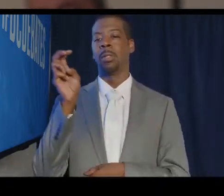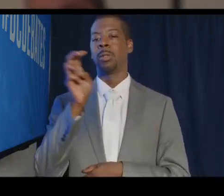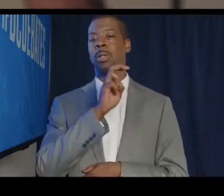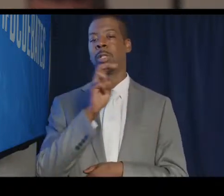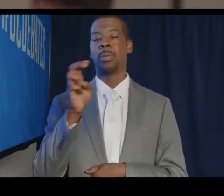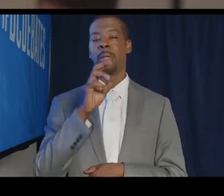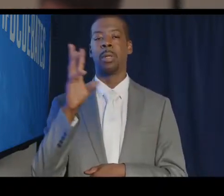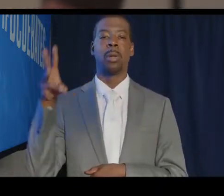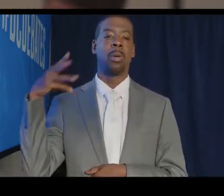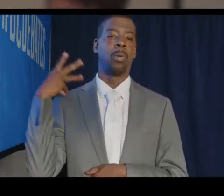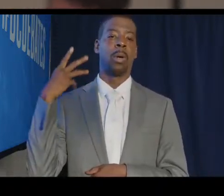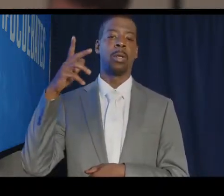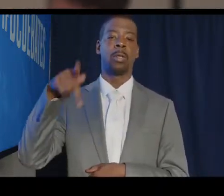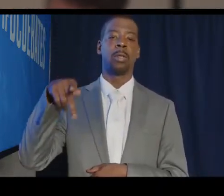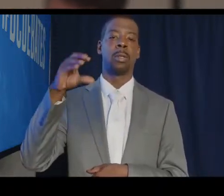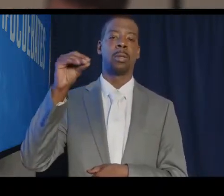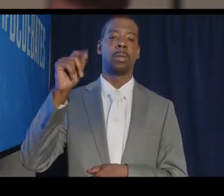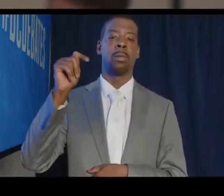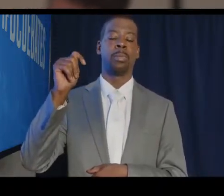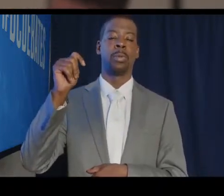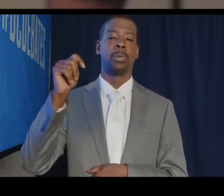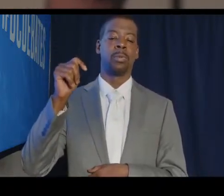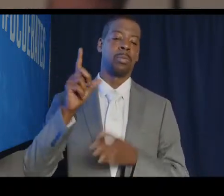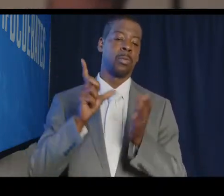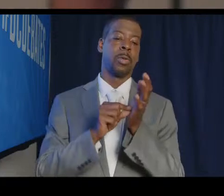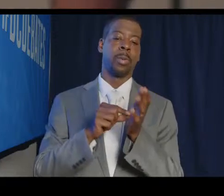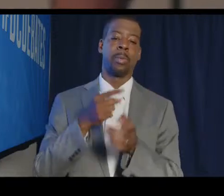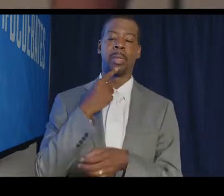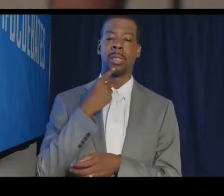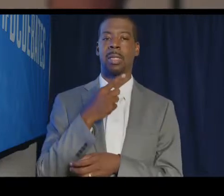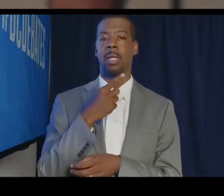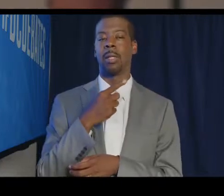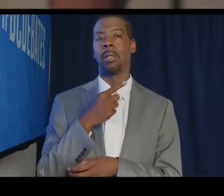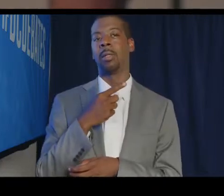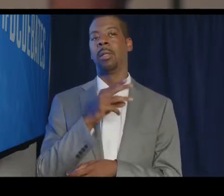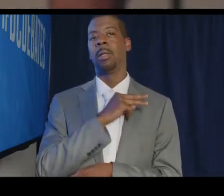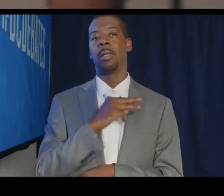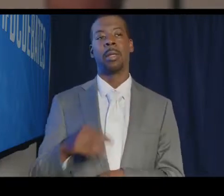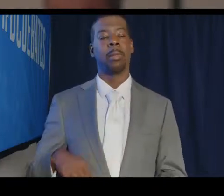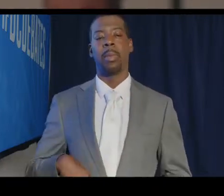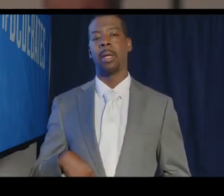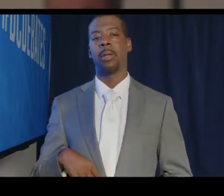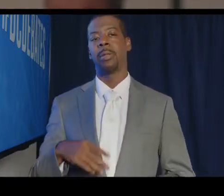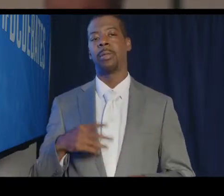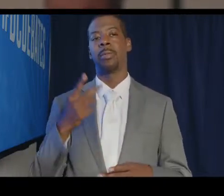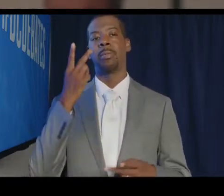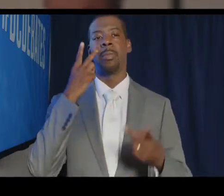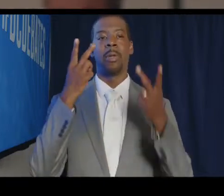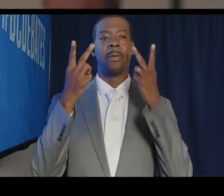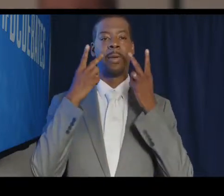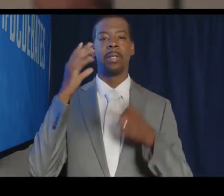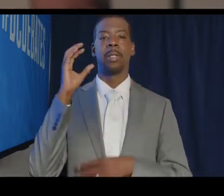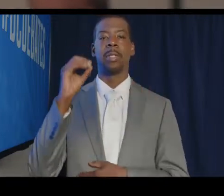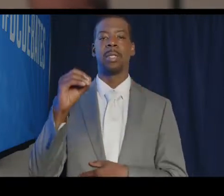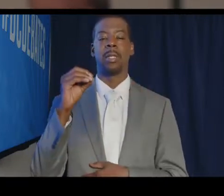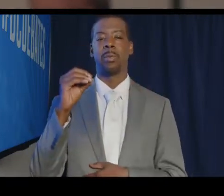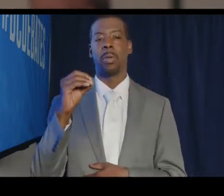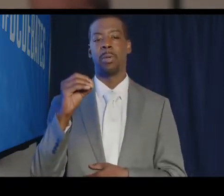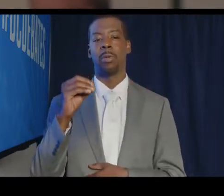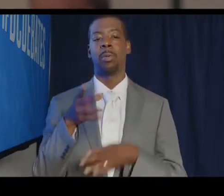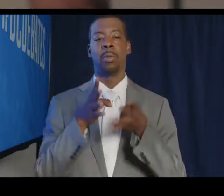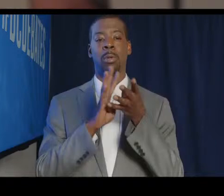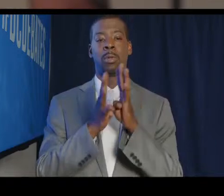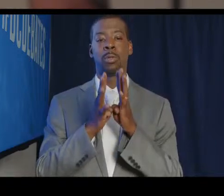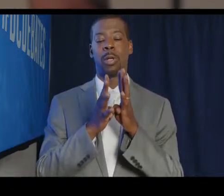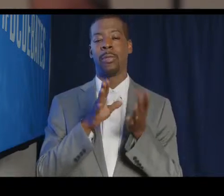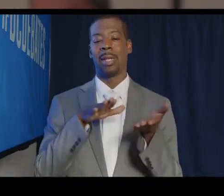Post analysis found that since Mayor Bowser's Vision Zero initiative launched 10 years ago, the number of traffic fatalities in